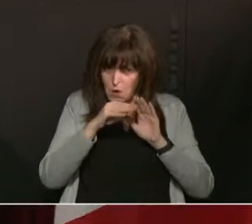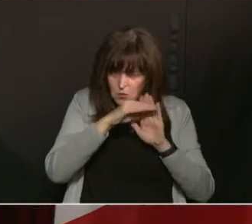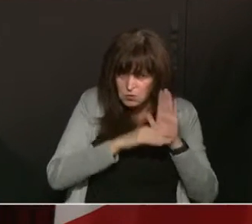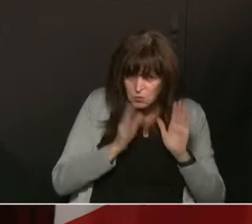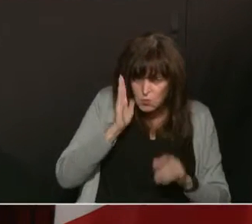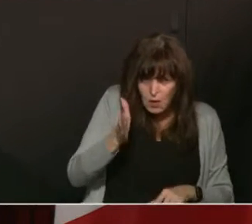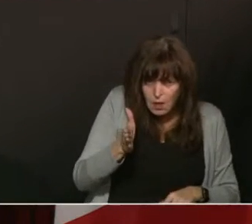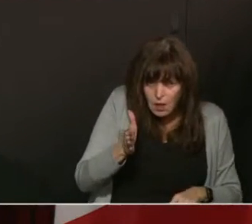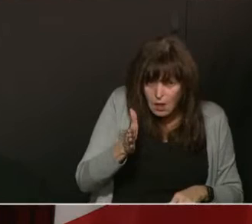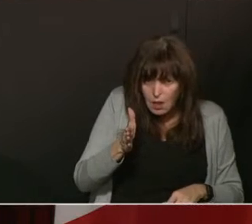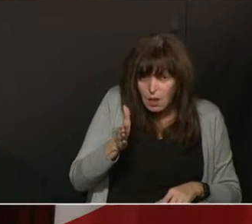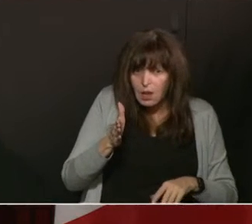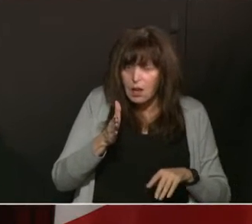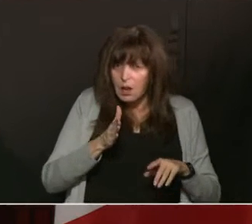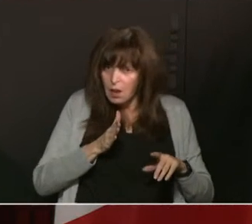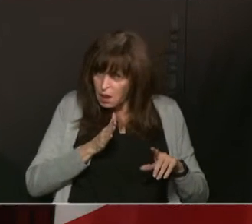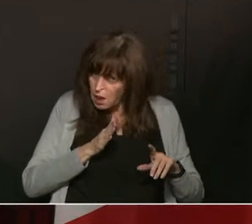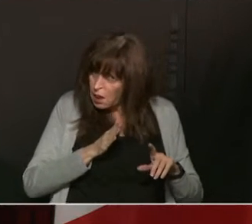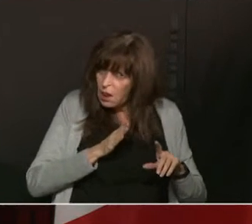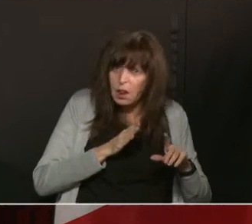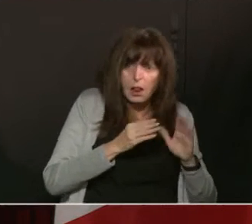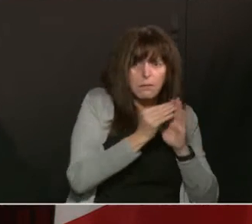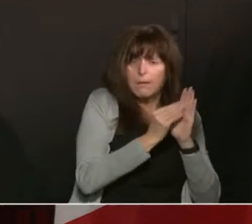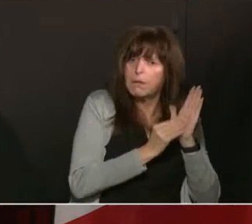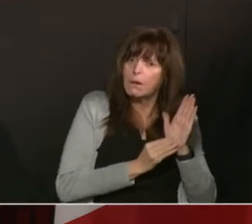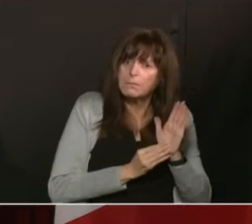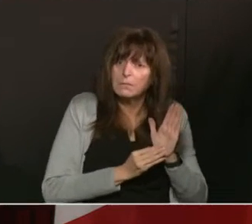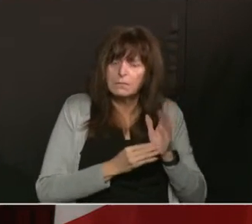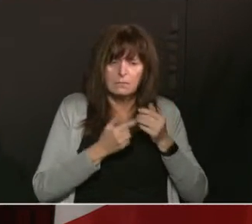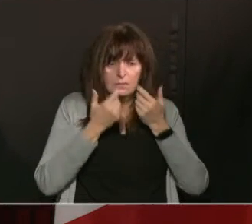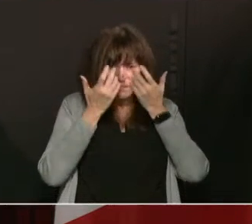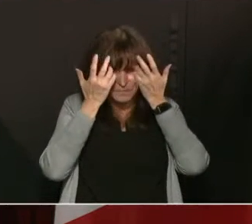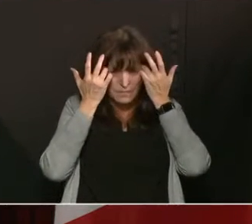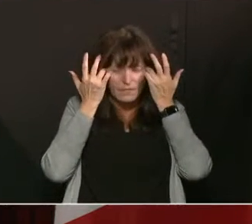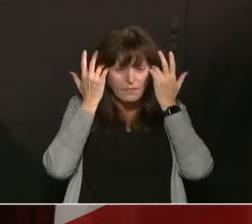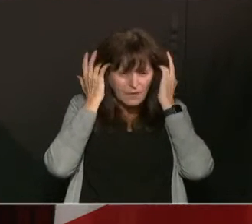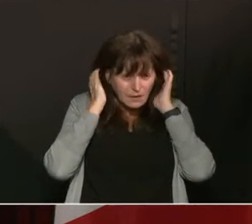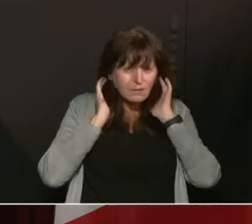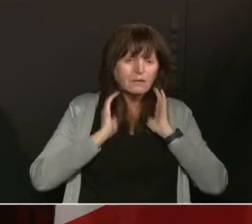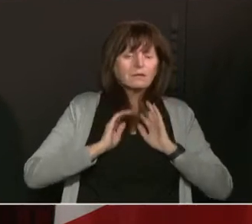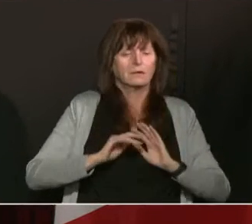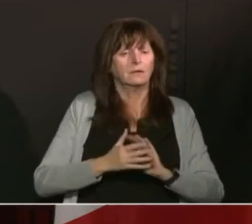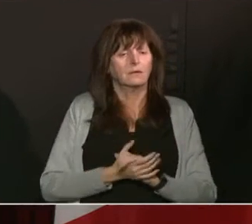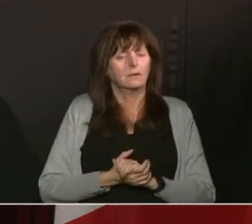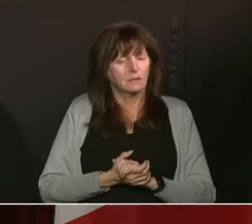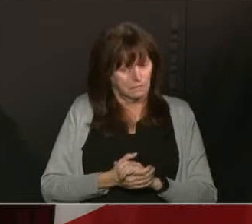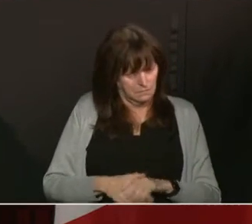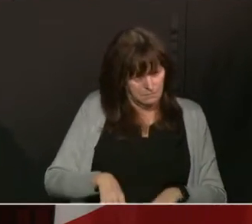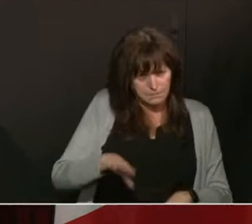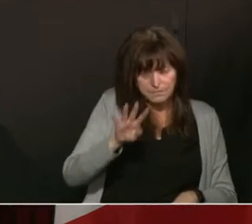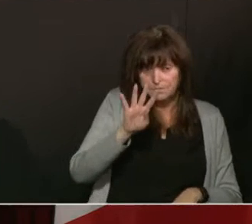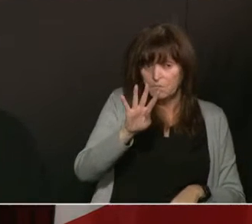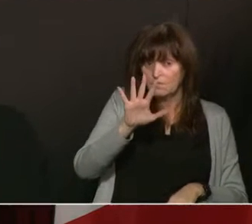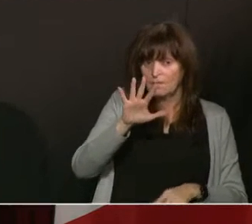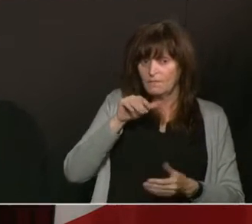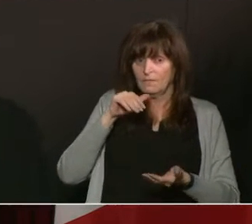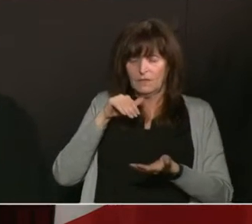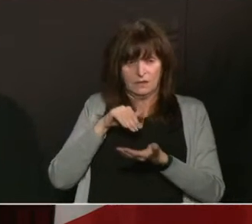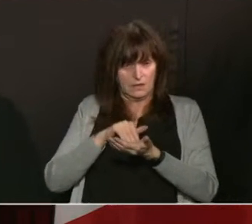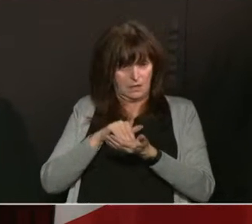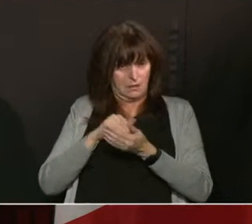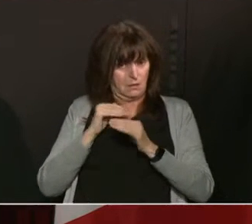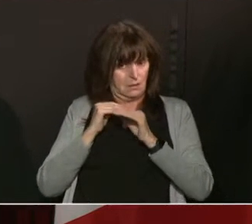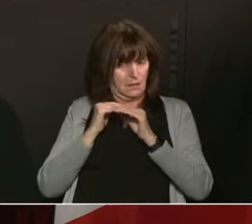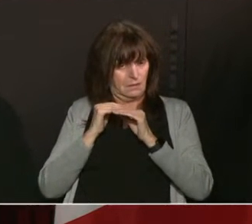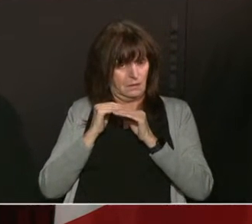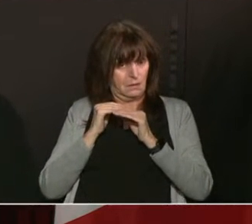good point. So once you start seeing we sort of plateaued at 45,000, but the positivity goes up, we know we're under